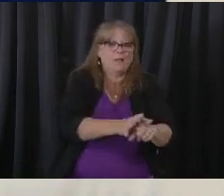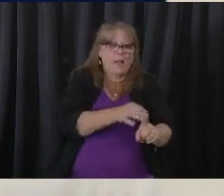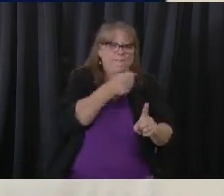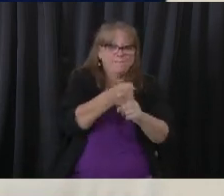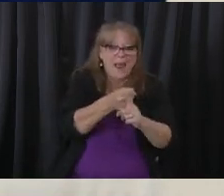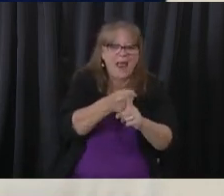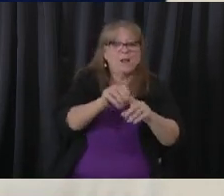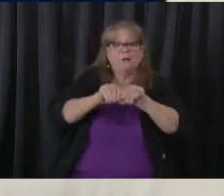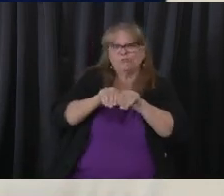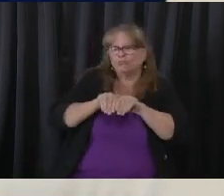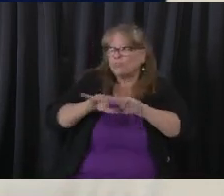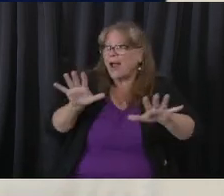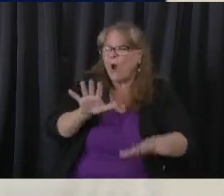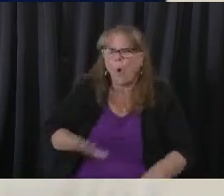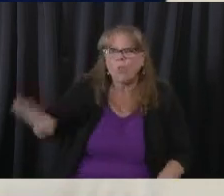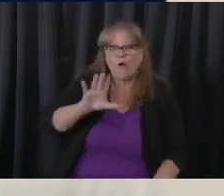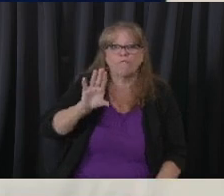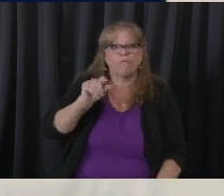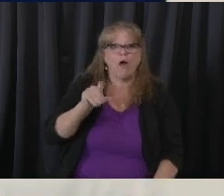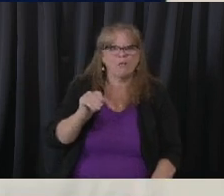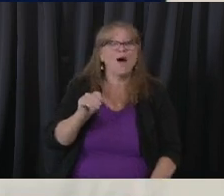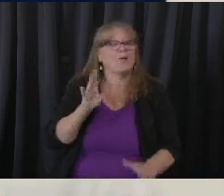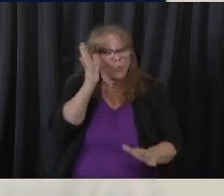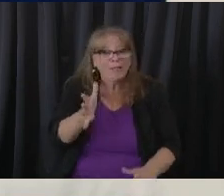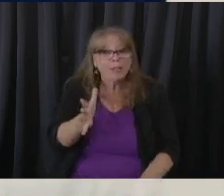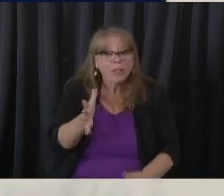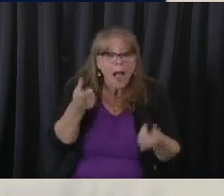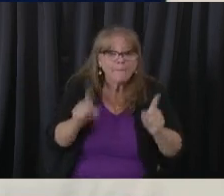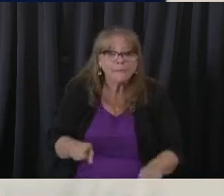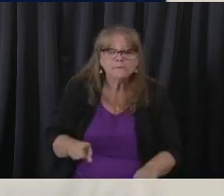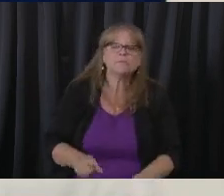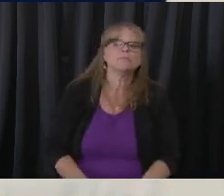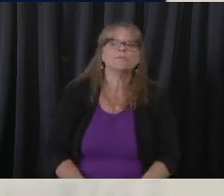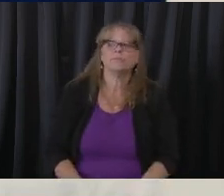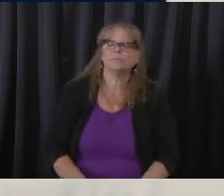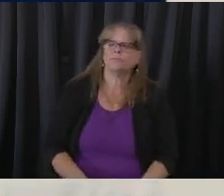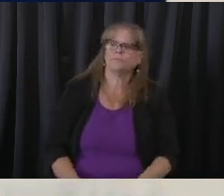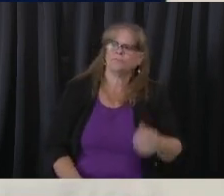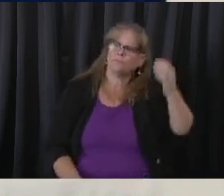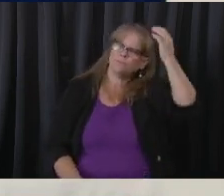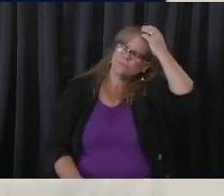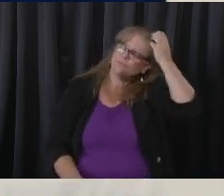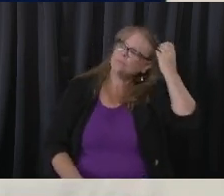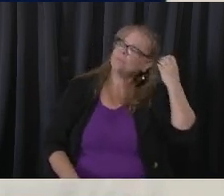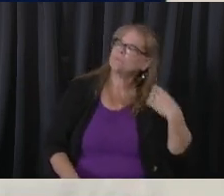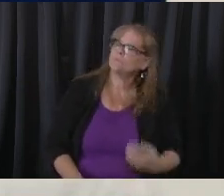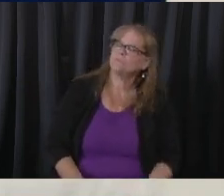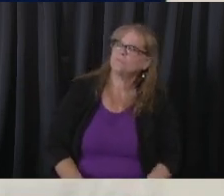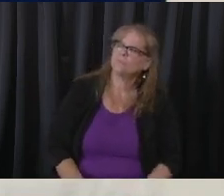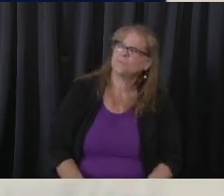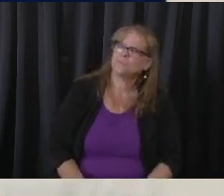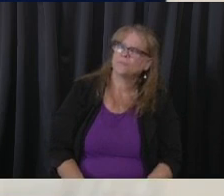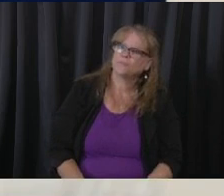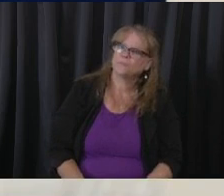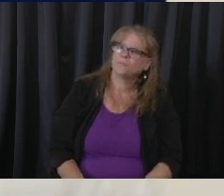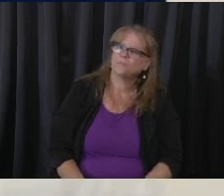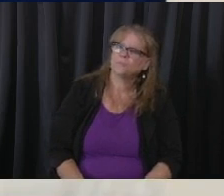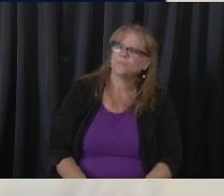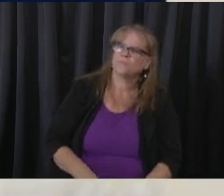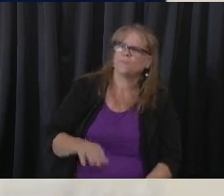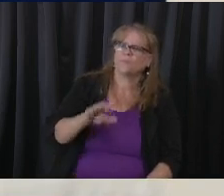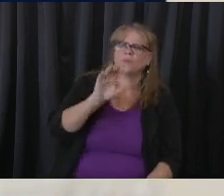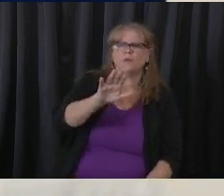Hi, this is Erin Prater with the Denver and Colorado Springs Gazette. Any reason that you're doing a virtual presser today? Have you guys had any